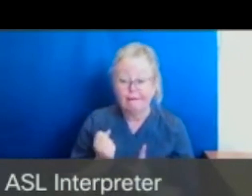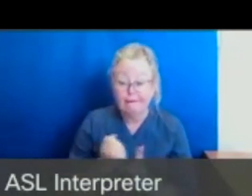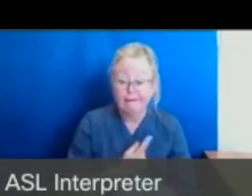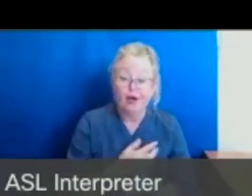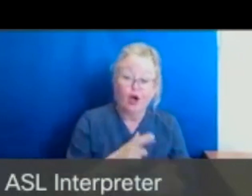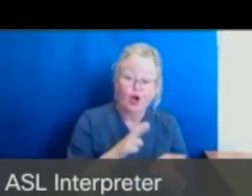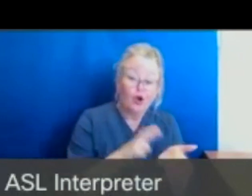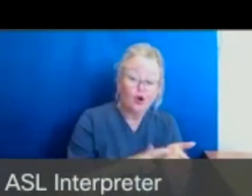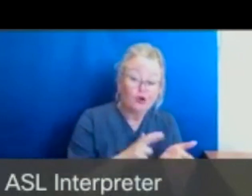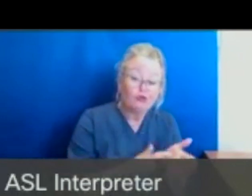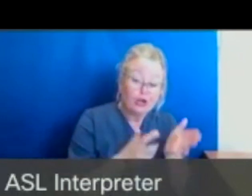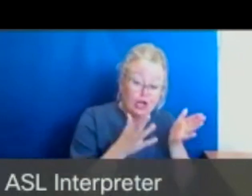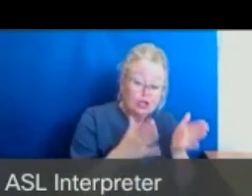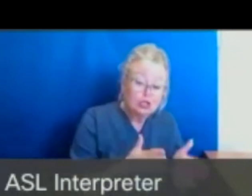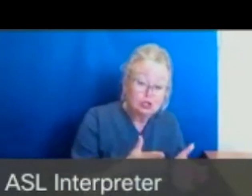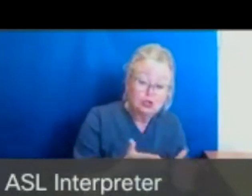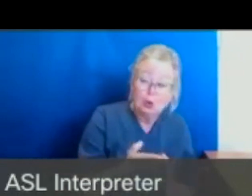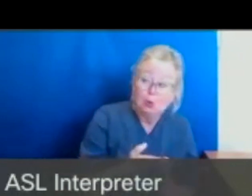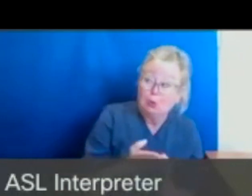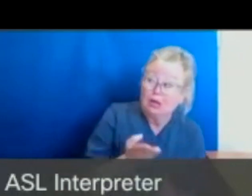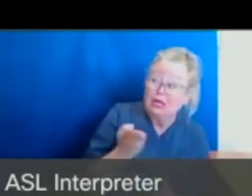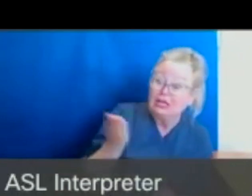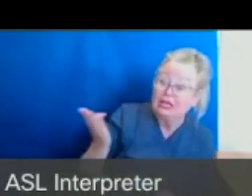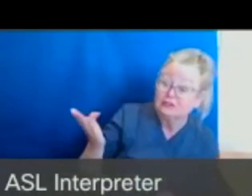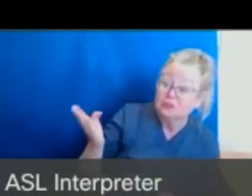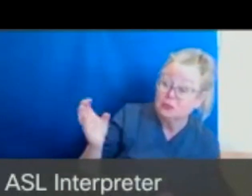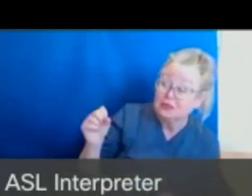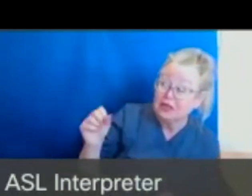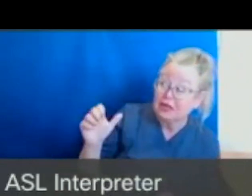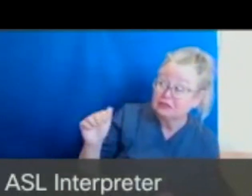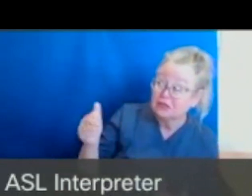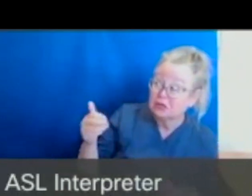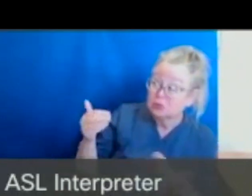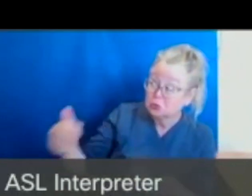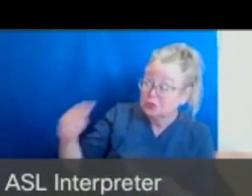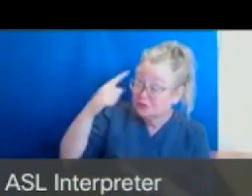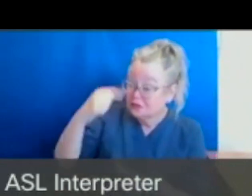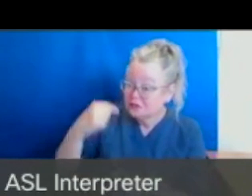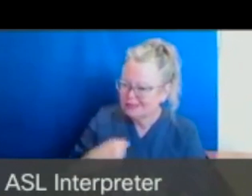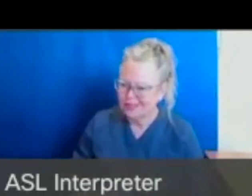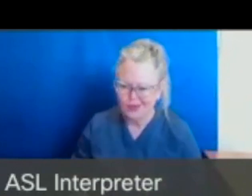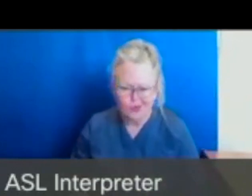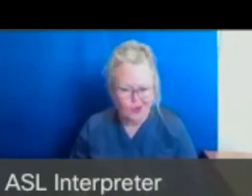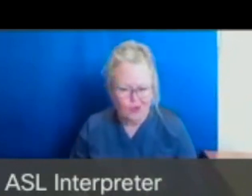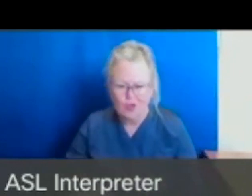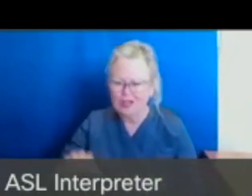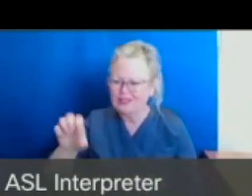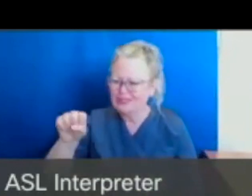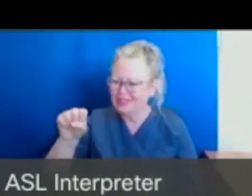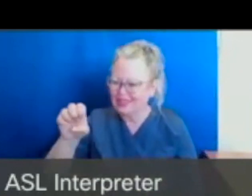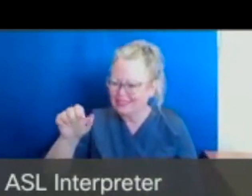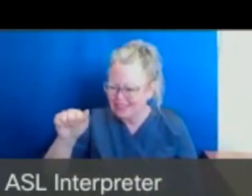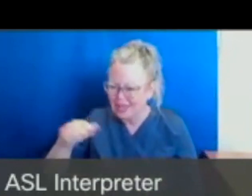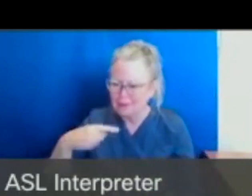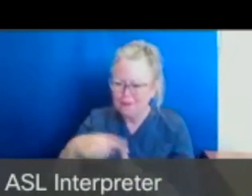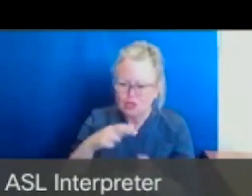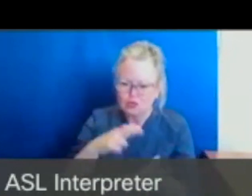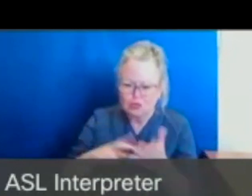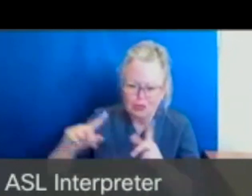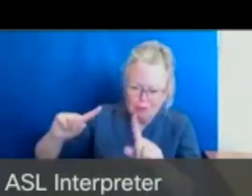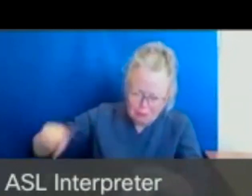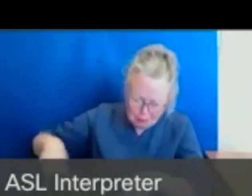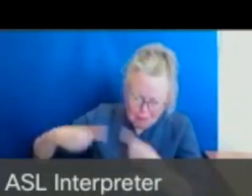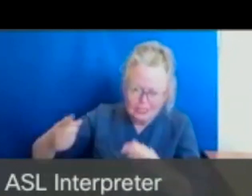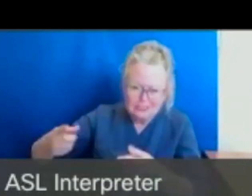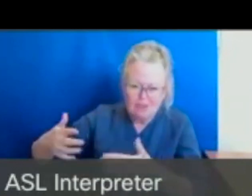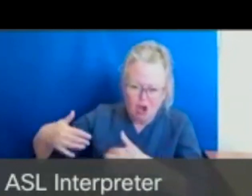then shocks it to the SCA. This is an application where researcher and the SCA has been talking from the beginning, is writing